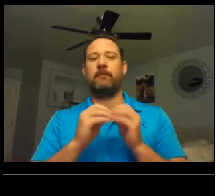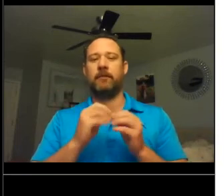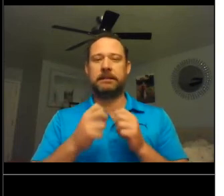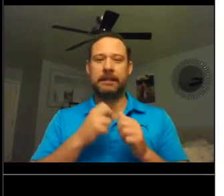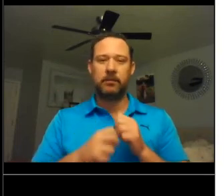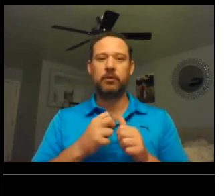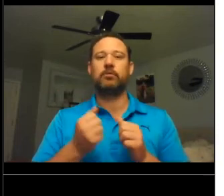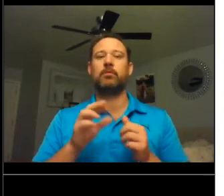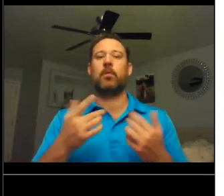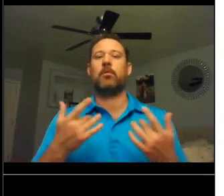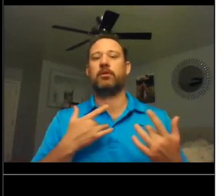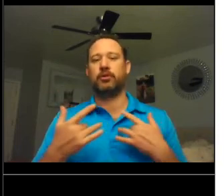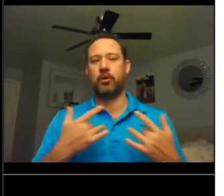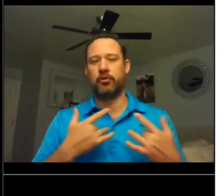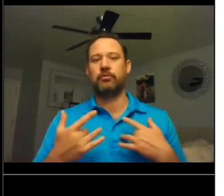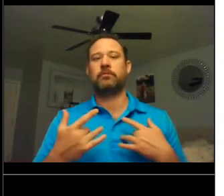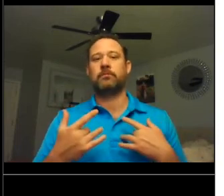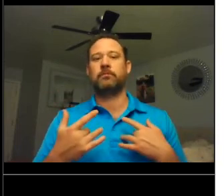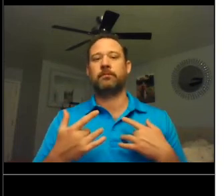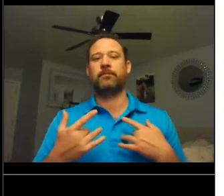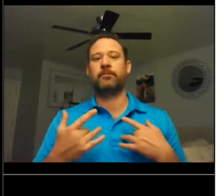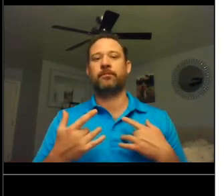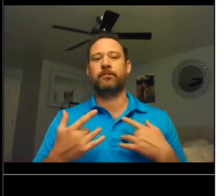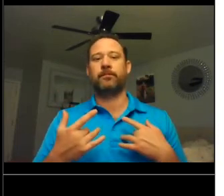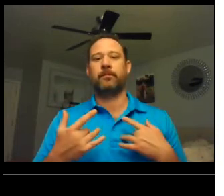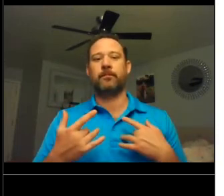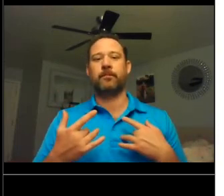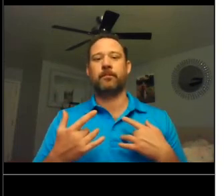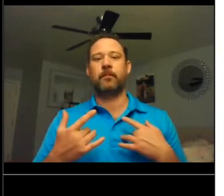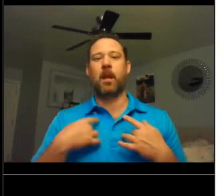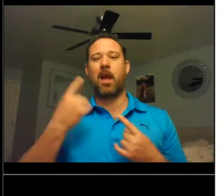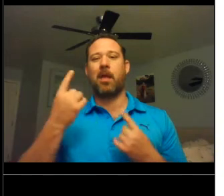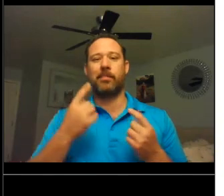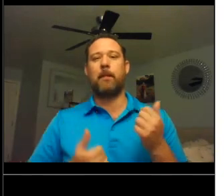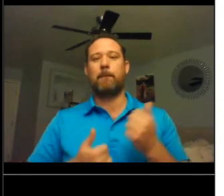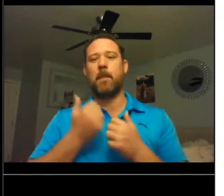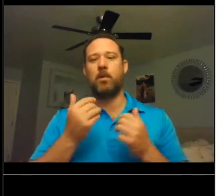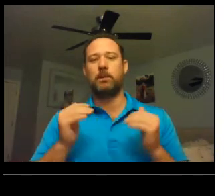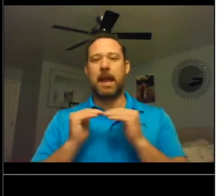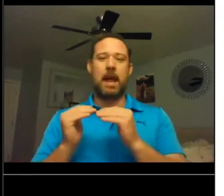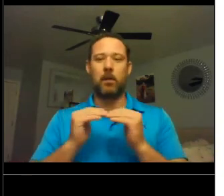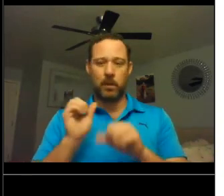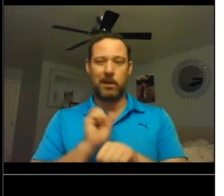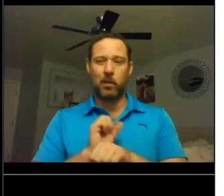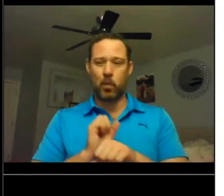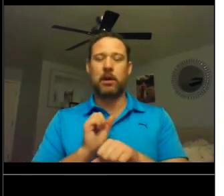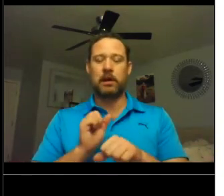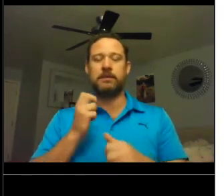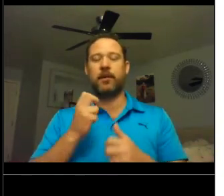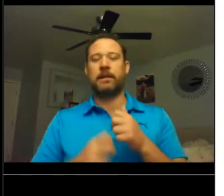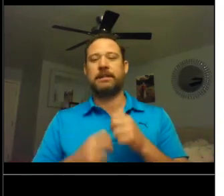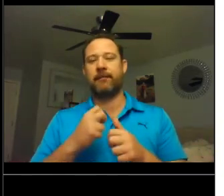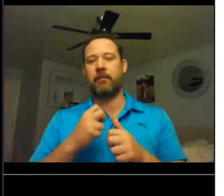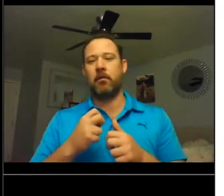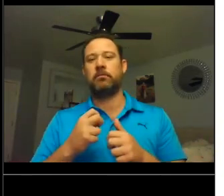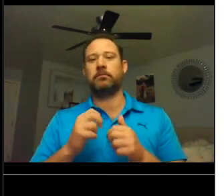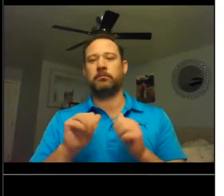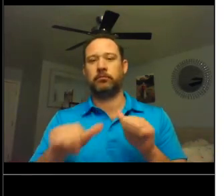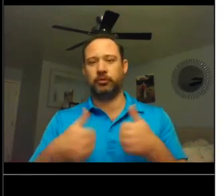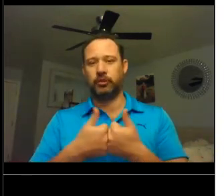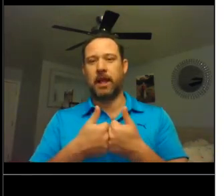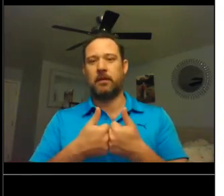or concerns. I think most equity work is very difficult and challenging to have